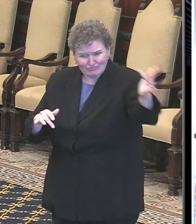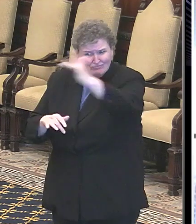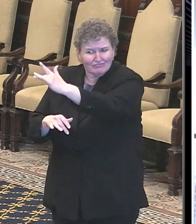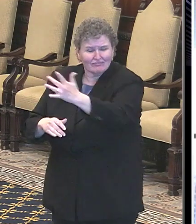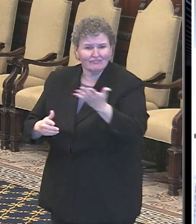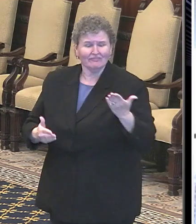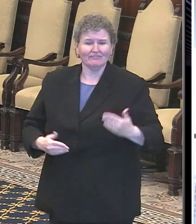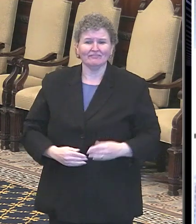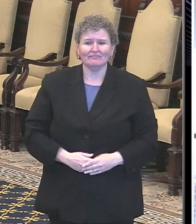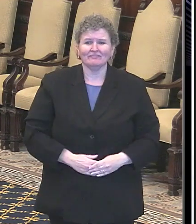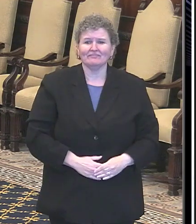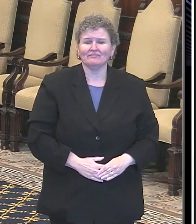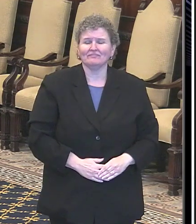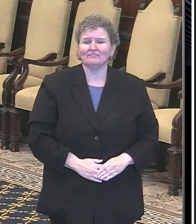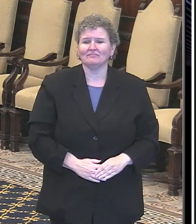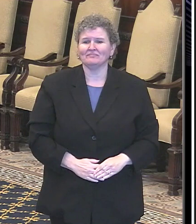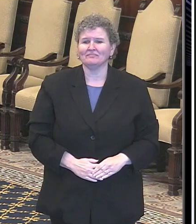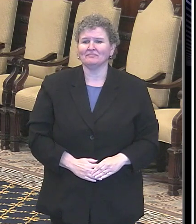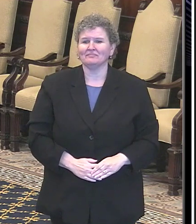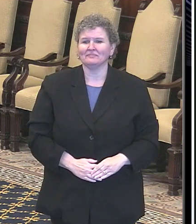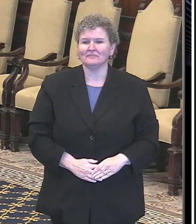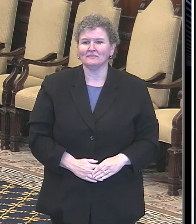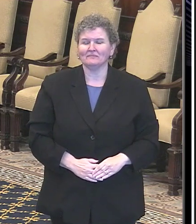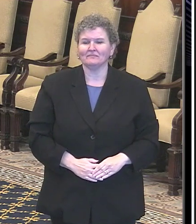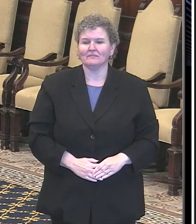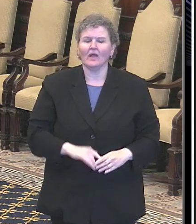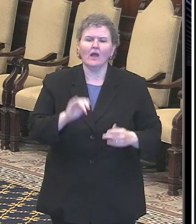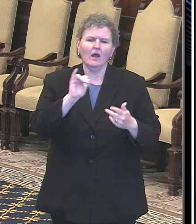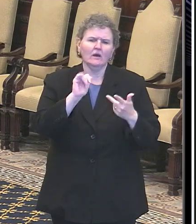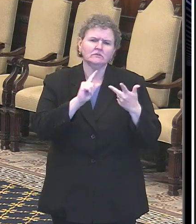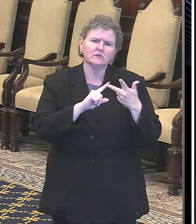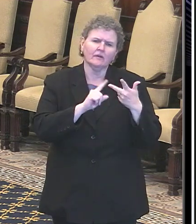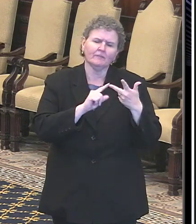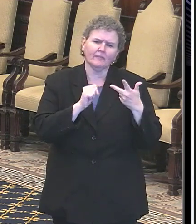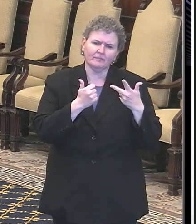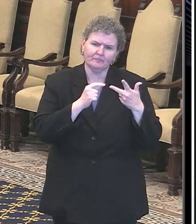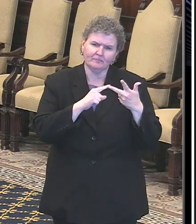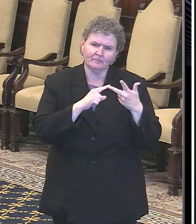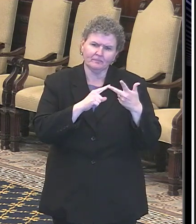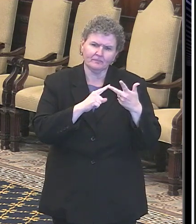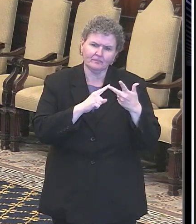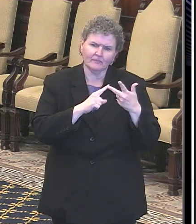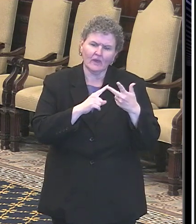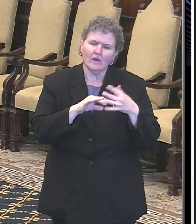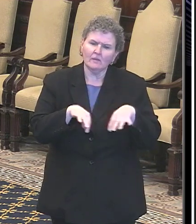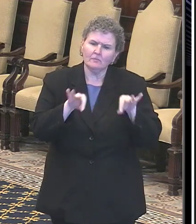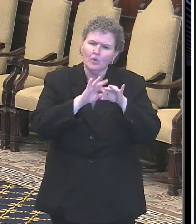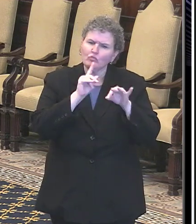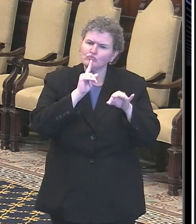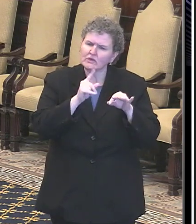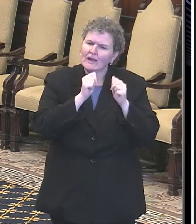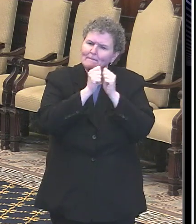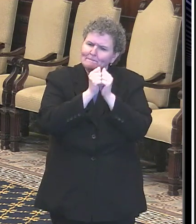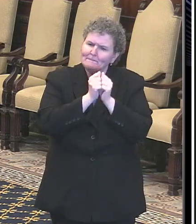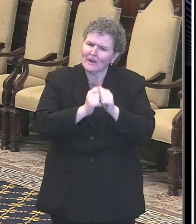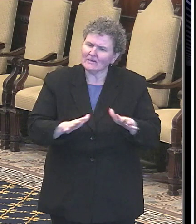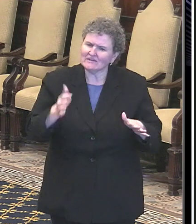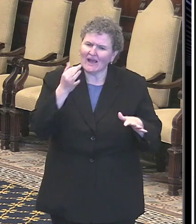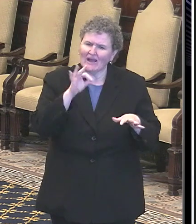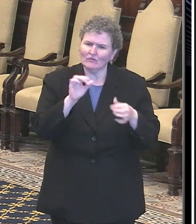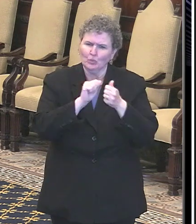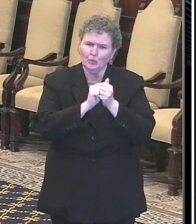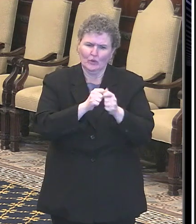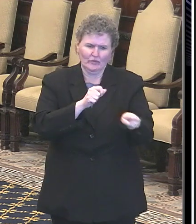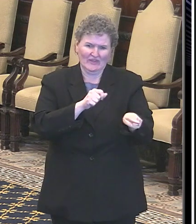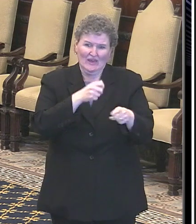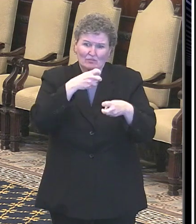Sure. And then, we're really concerned. We've been really blessed to not have some of the same issues that New Jersey